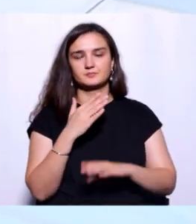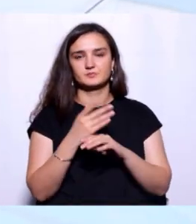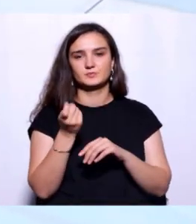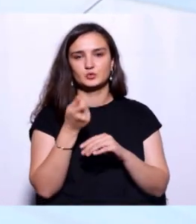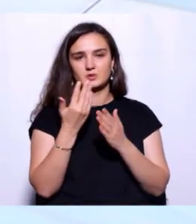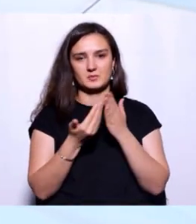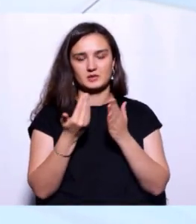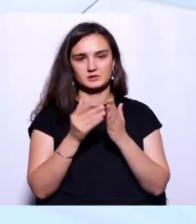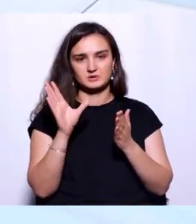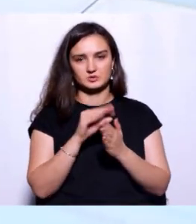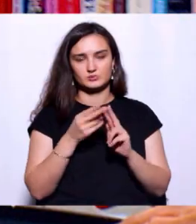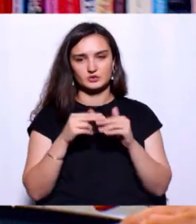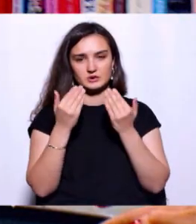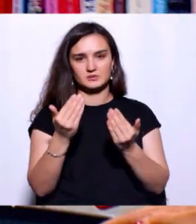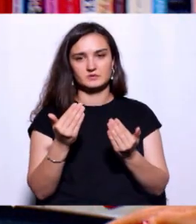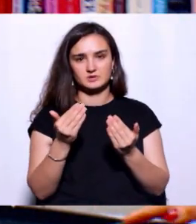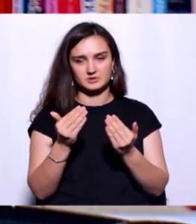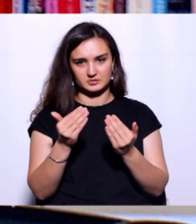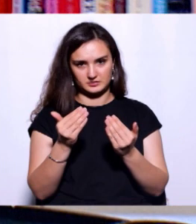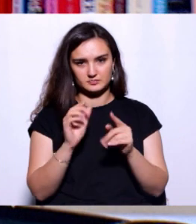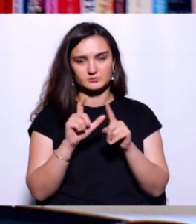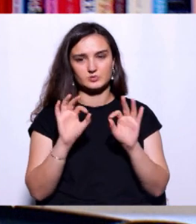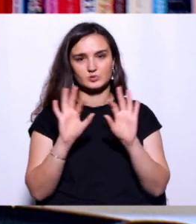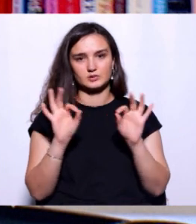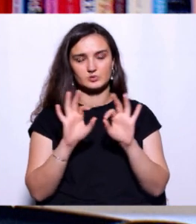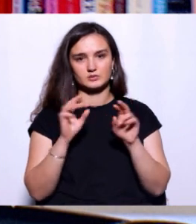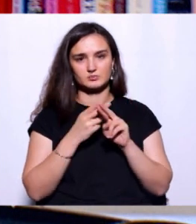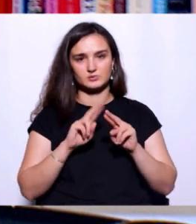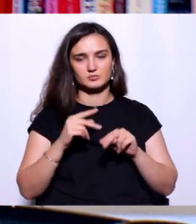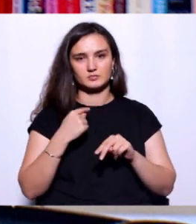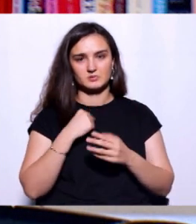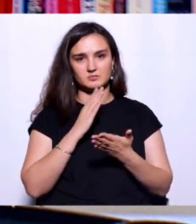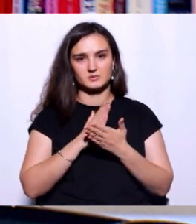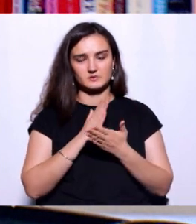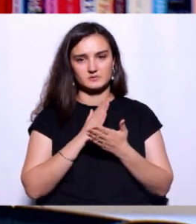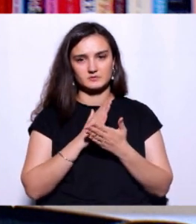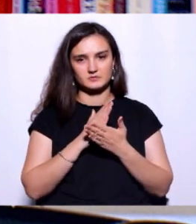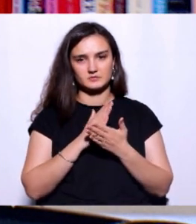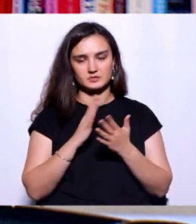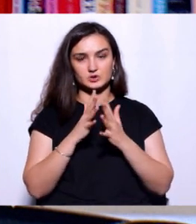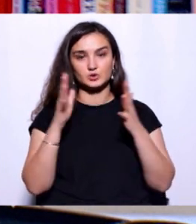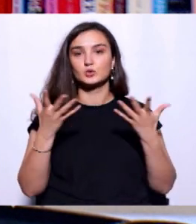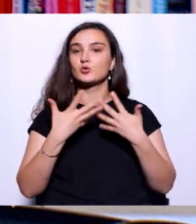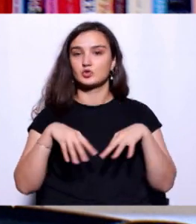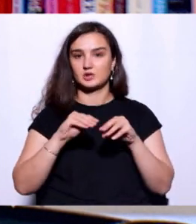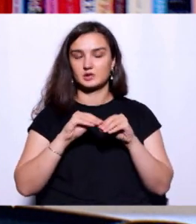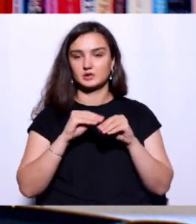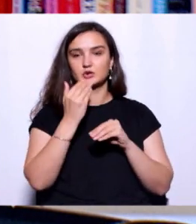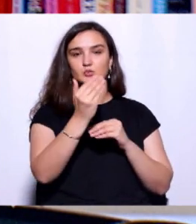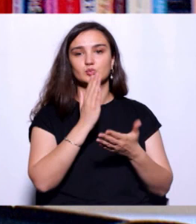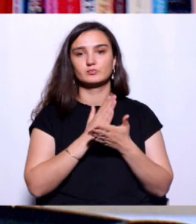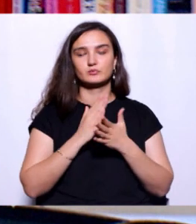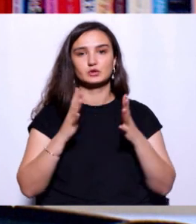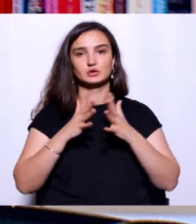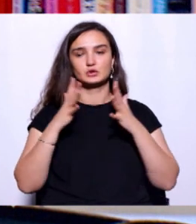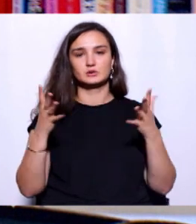few examples for you for subject pronoun. So, I have a big family. You